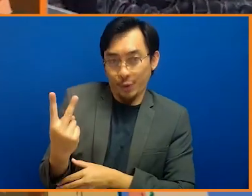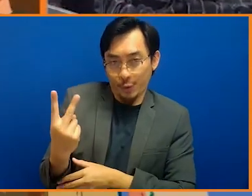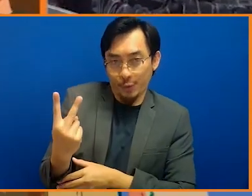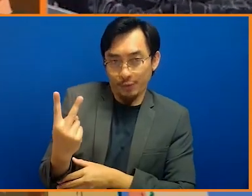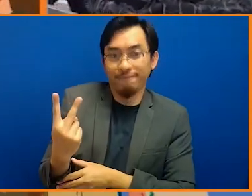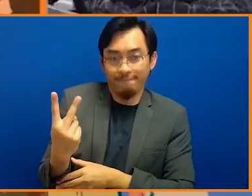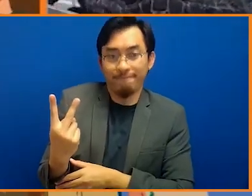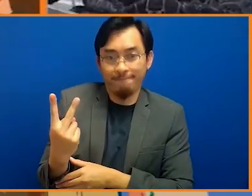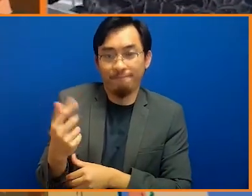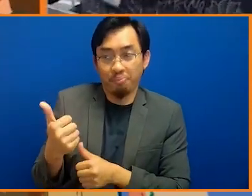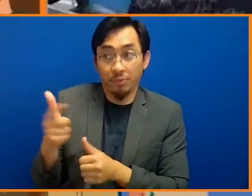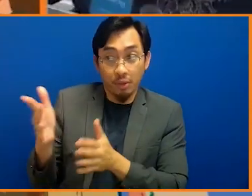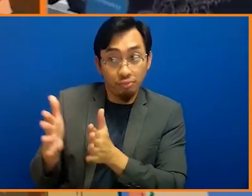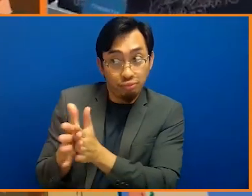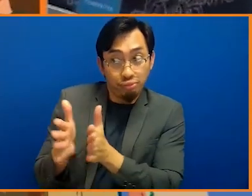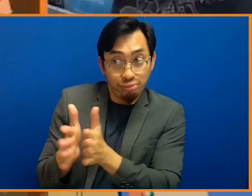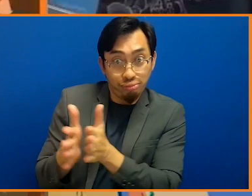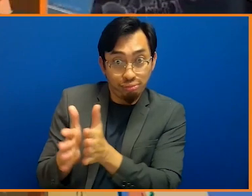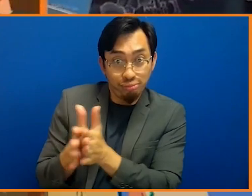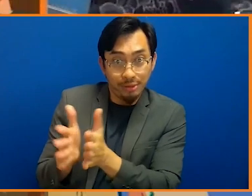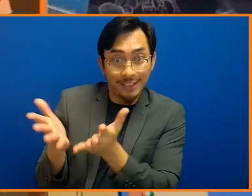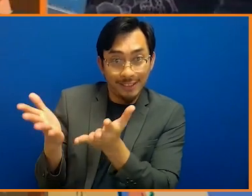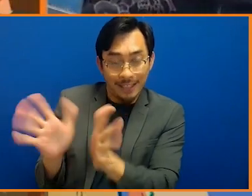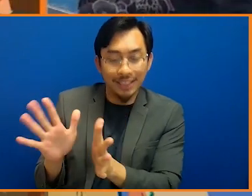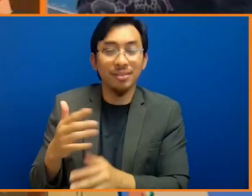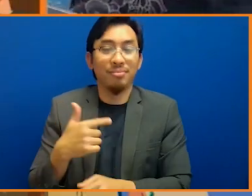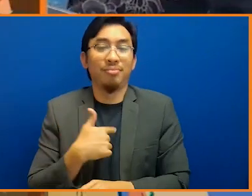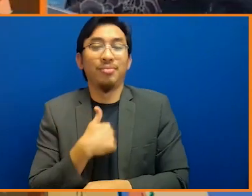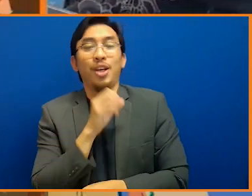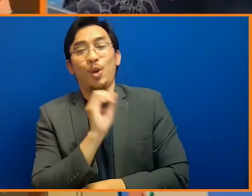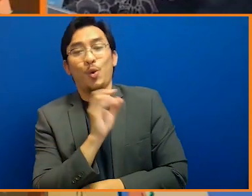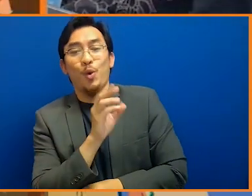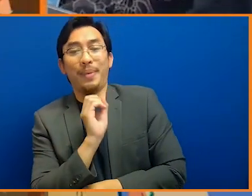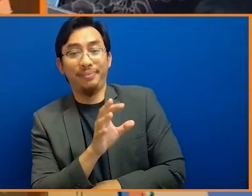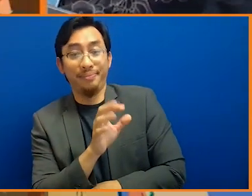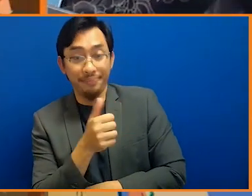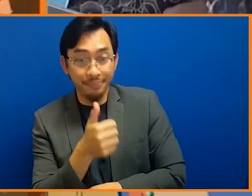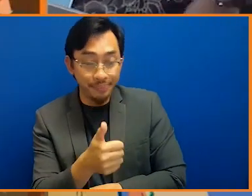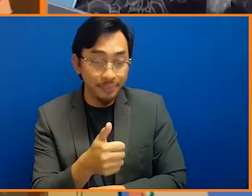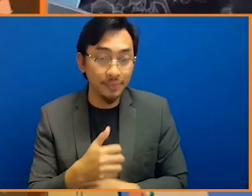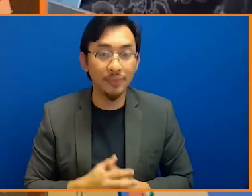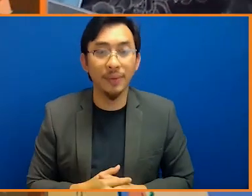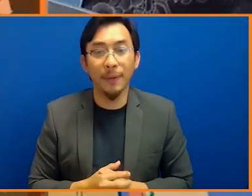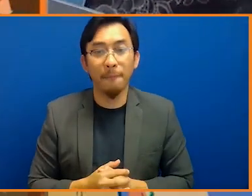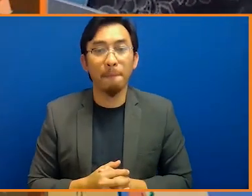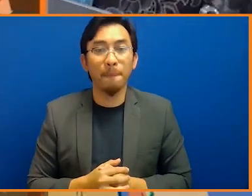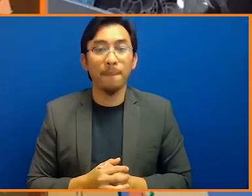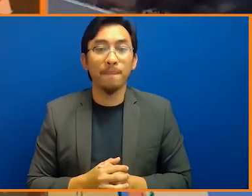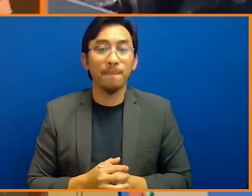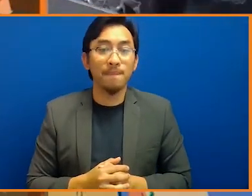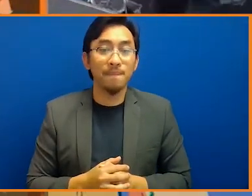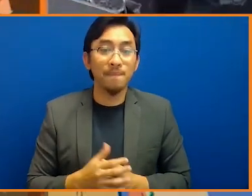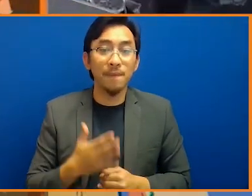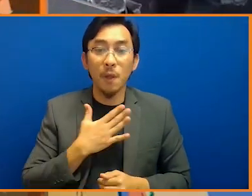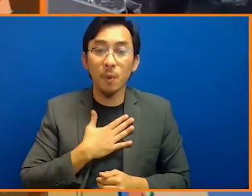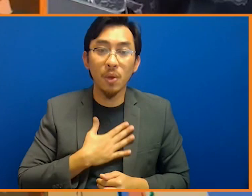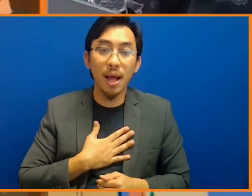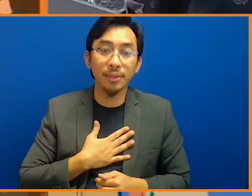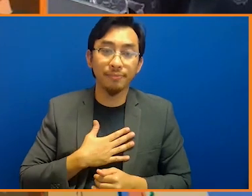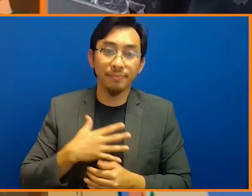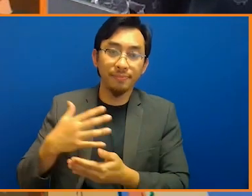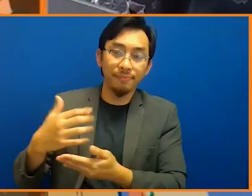group two first to elaborate the conclusion before I comment in general. So now I would like to invite the